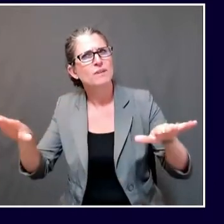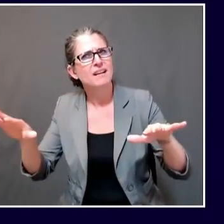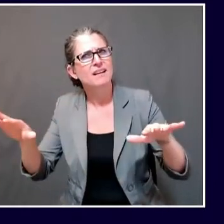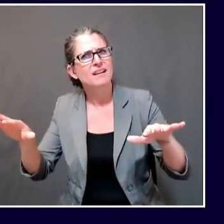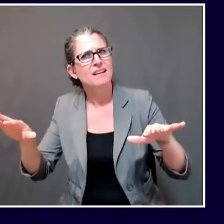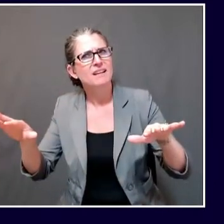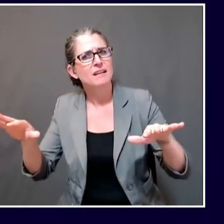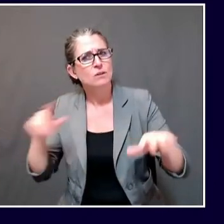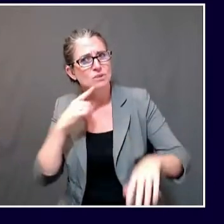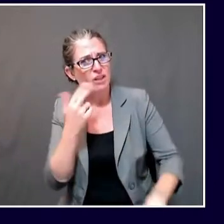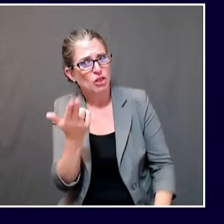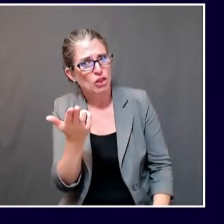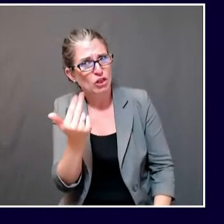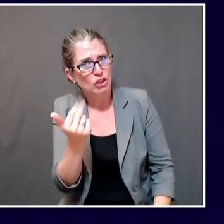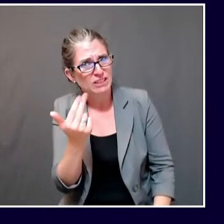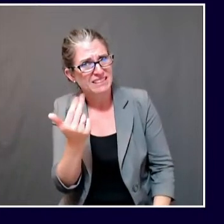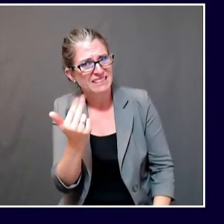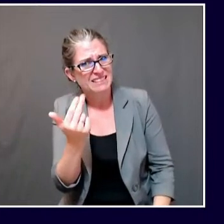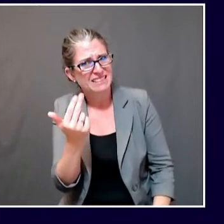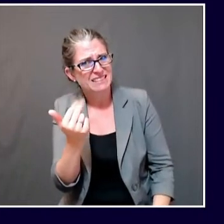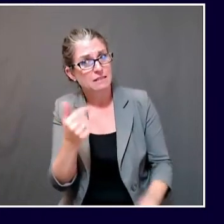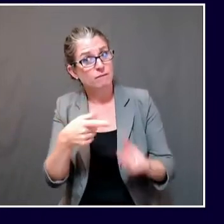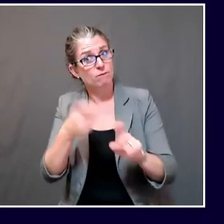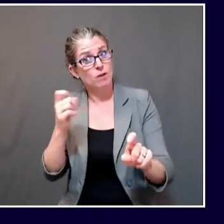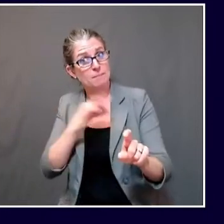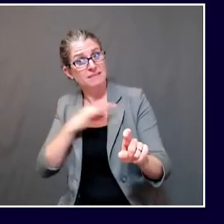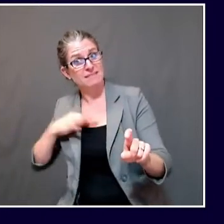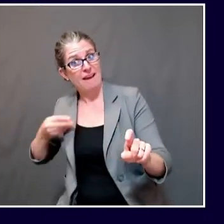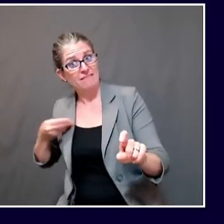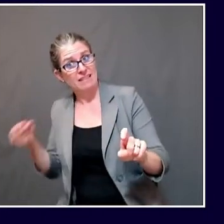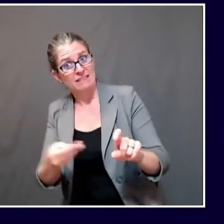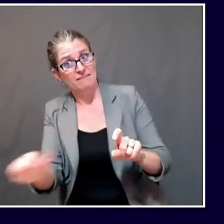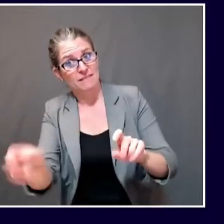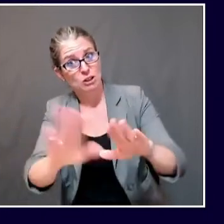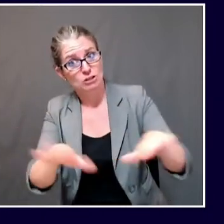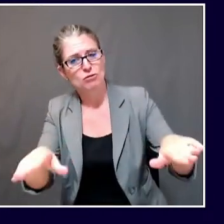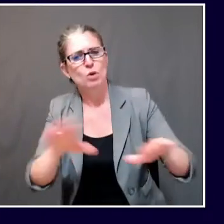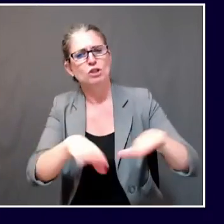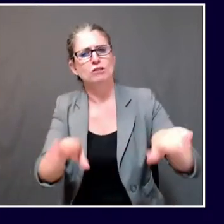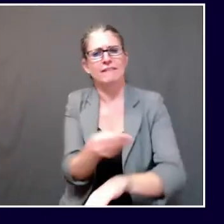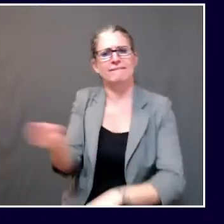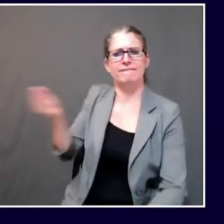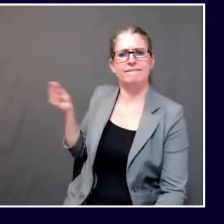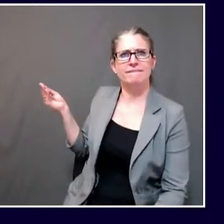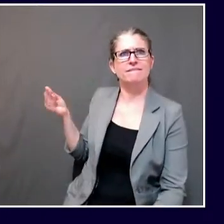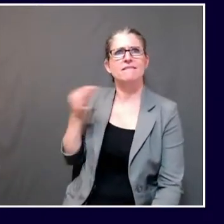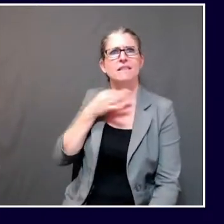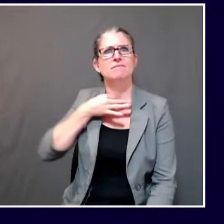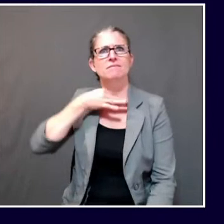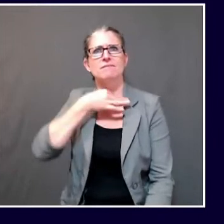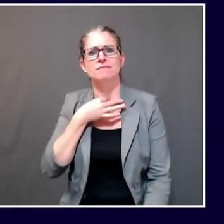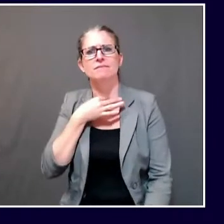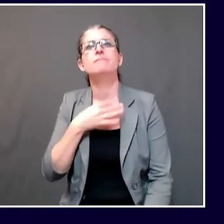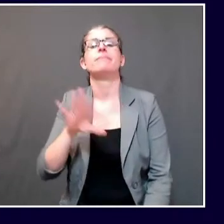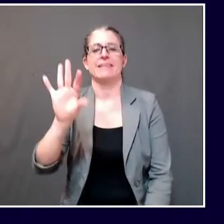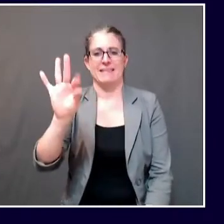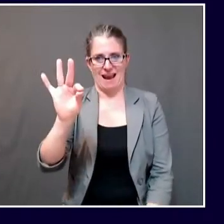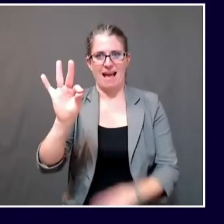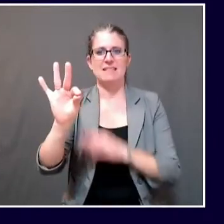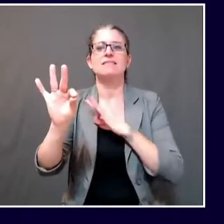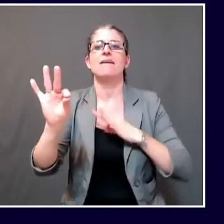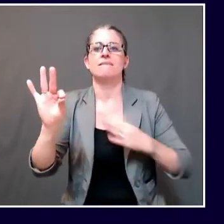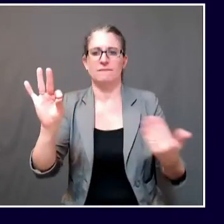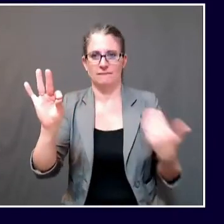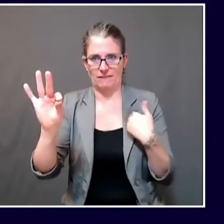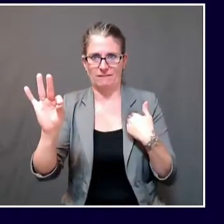of, nine of them are among staff. We are, of course, asking and investigating to what extent protective